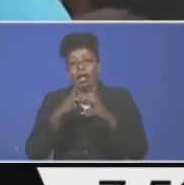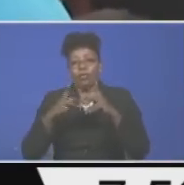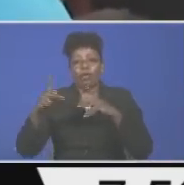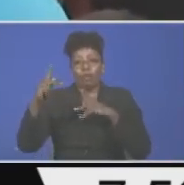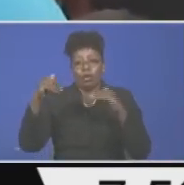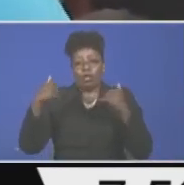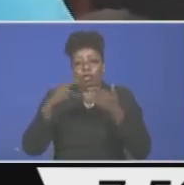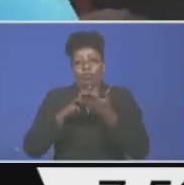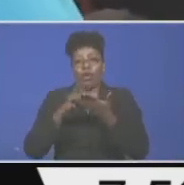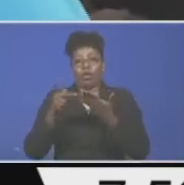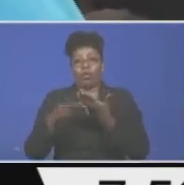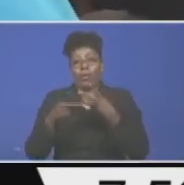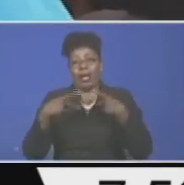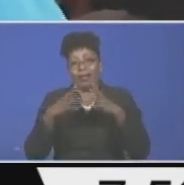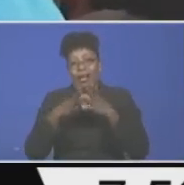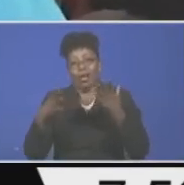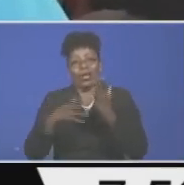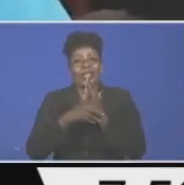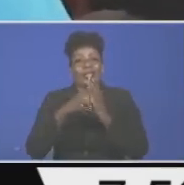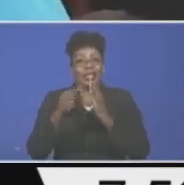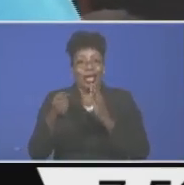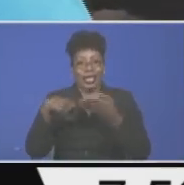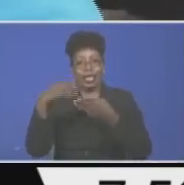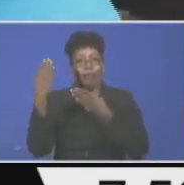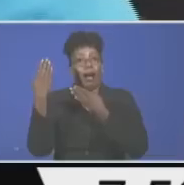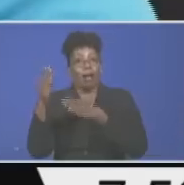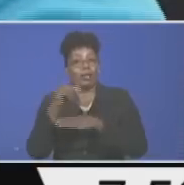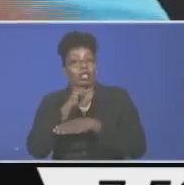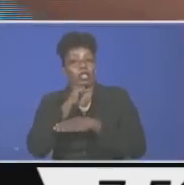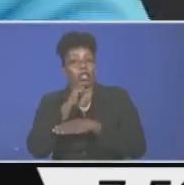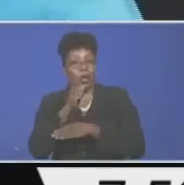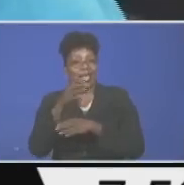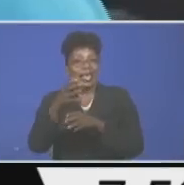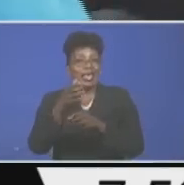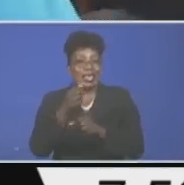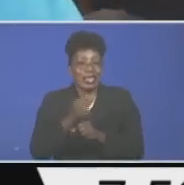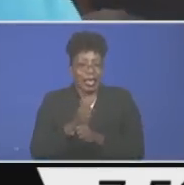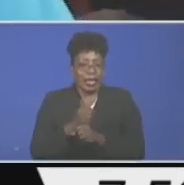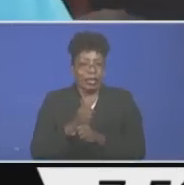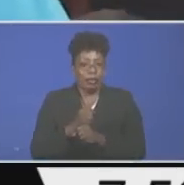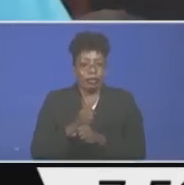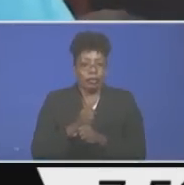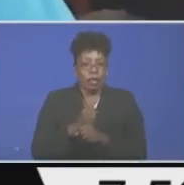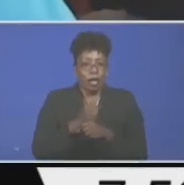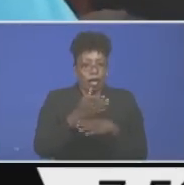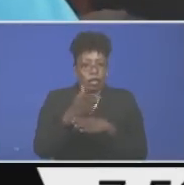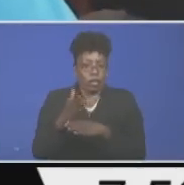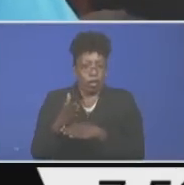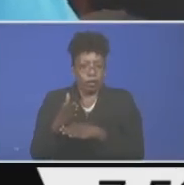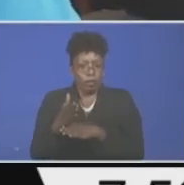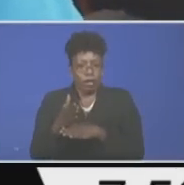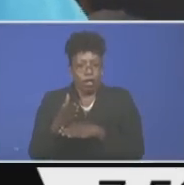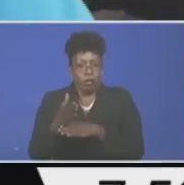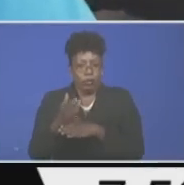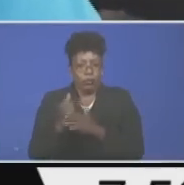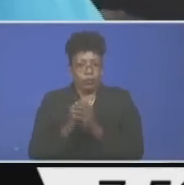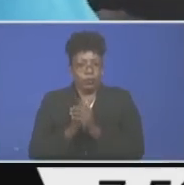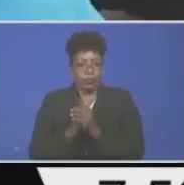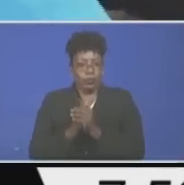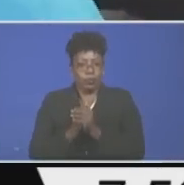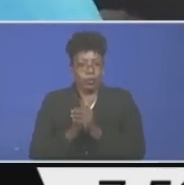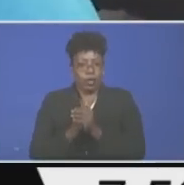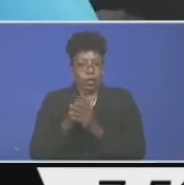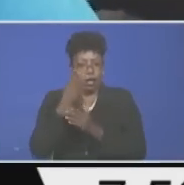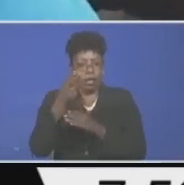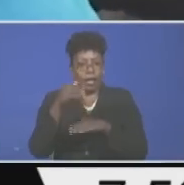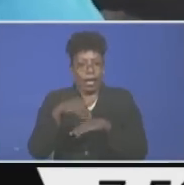because we have a lot of talent in the Bahamas, but it's not getting spread about. So annually, we normally have the Gold Cup and the Masters